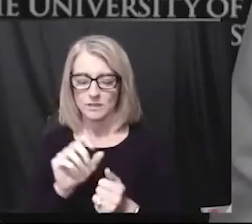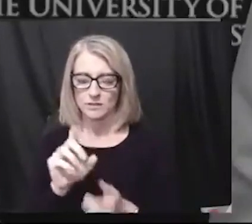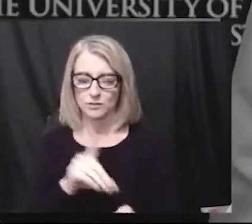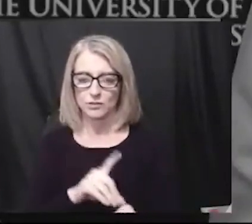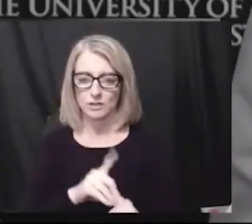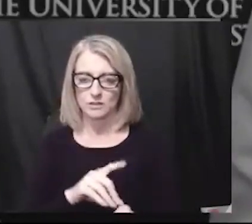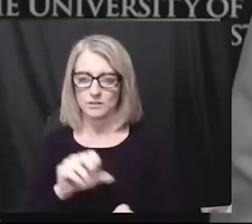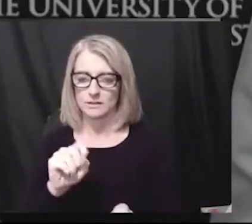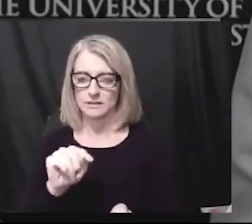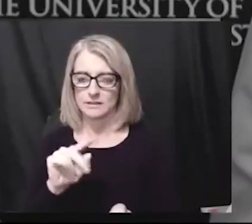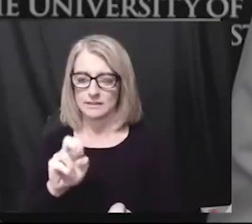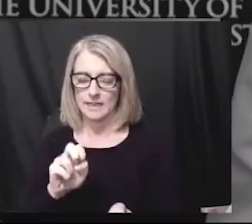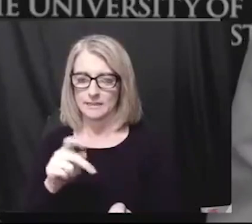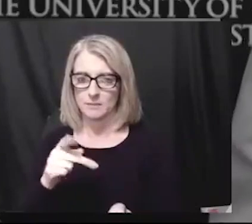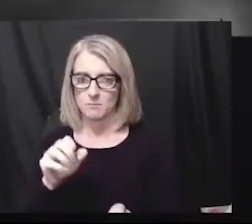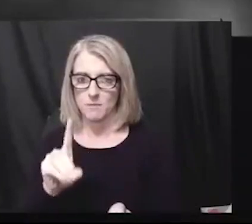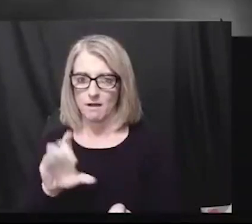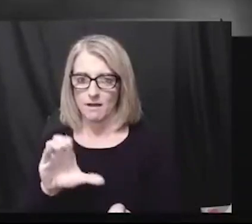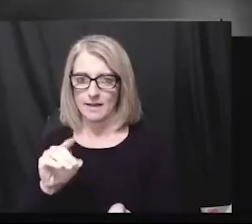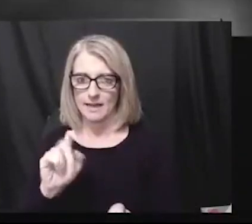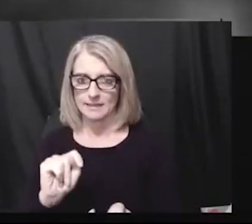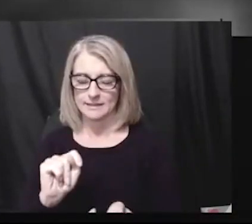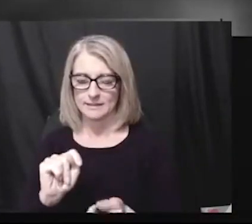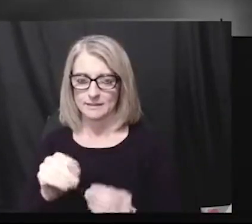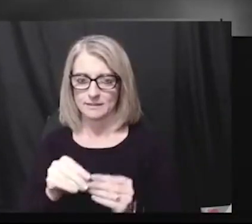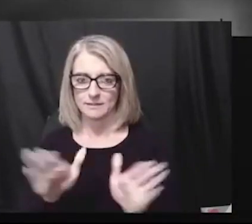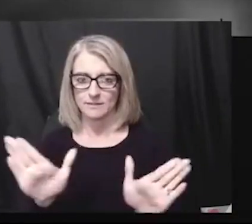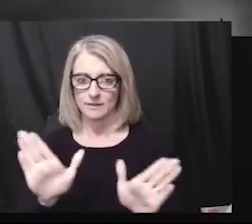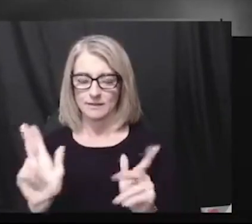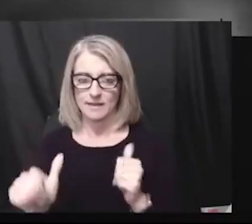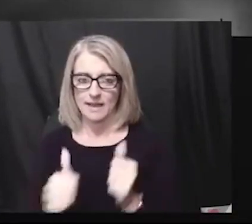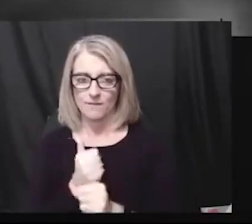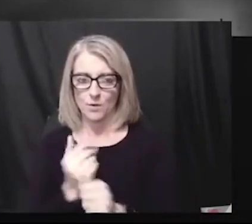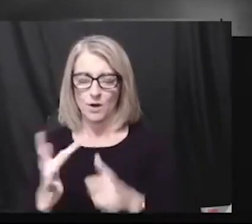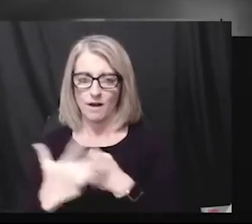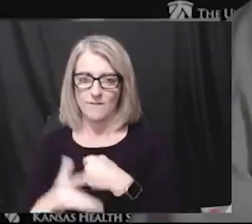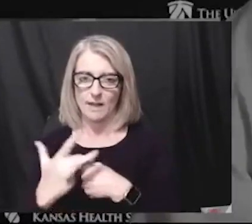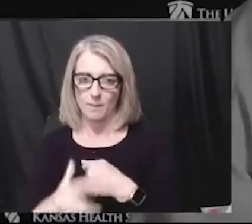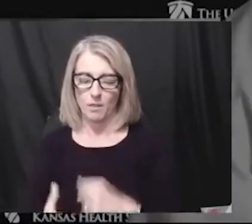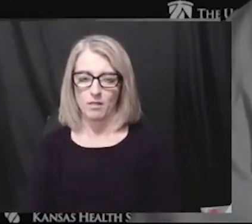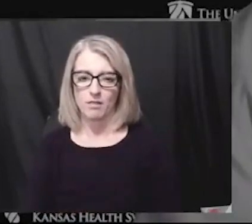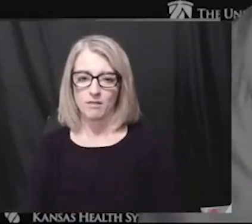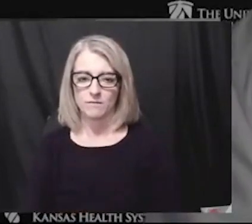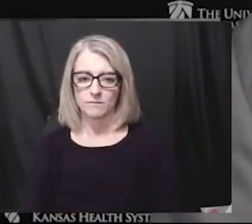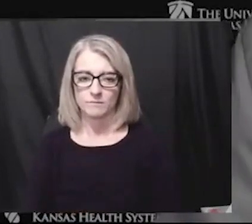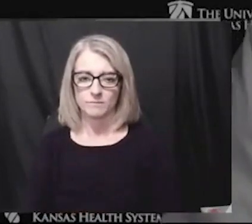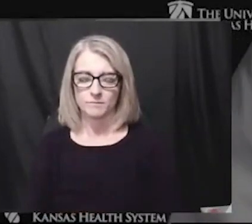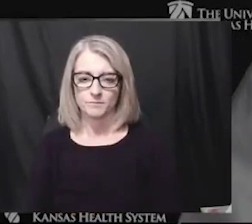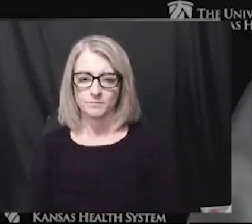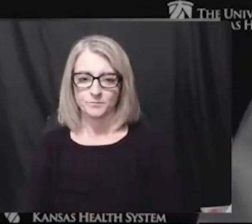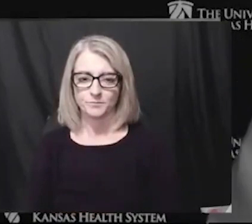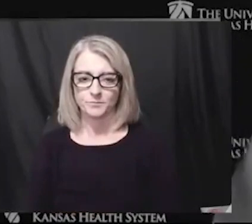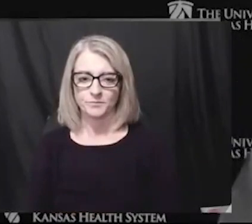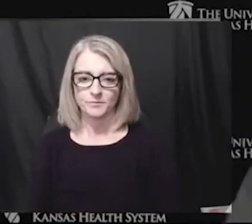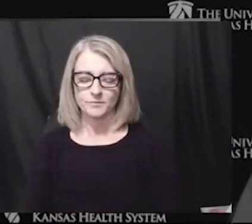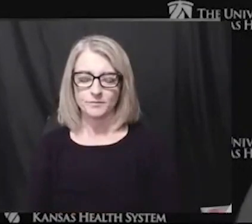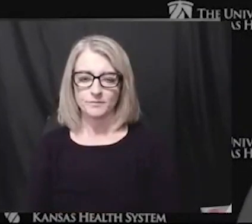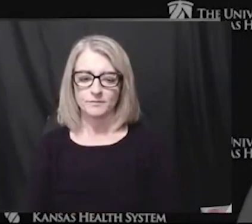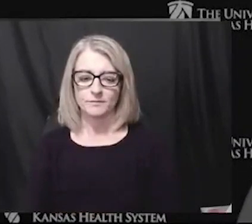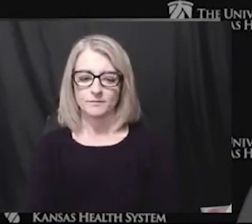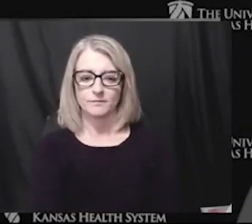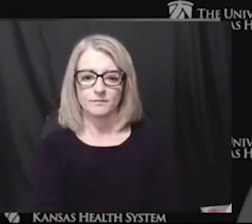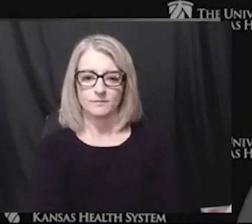know, what would the doc say to parents who might be swayed by this type of messaging and questioning whether or not their school kids who are unvaccinated should be